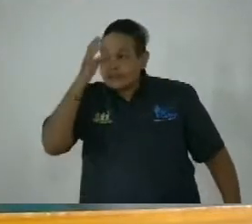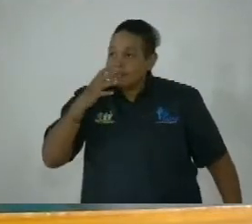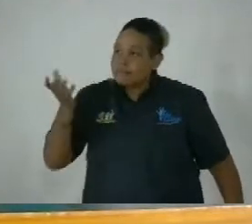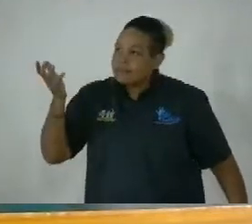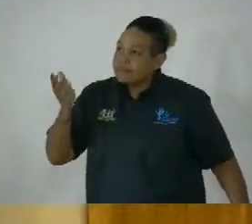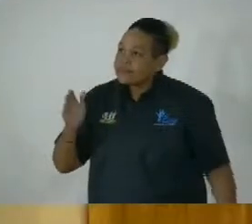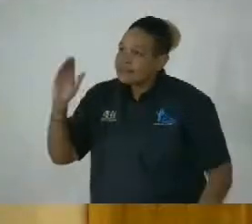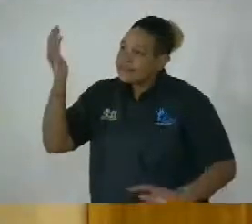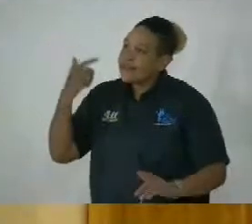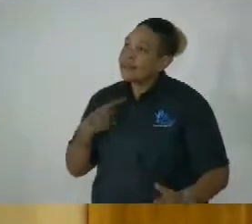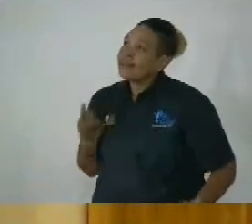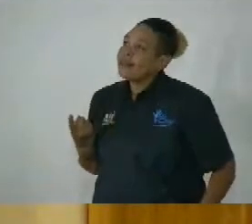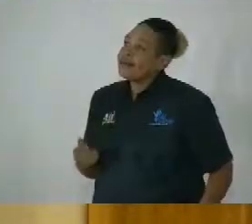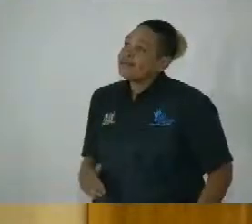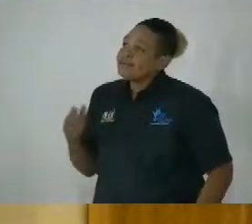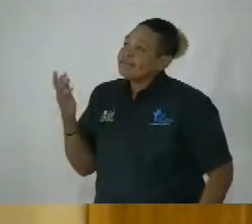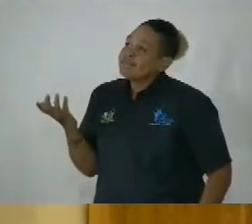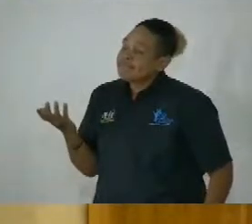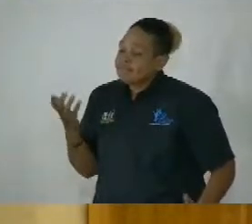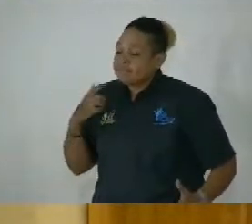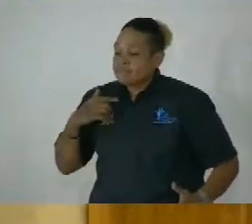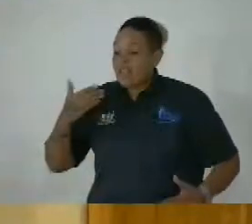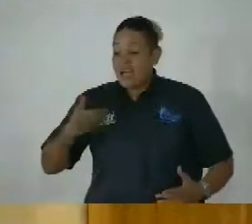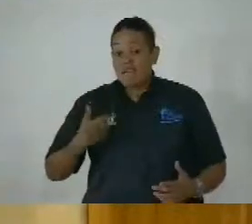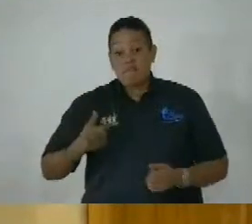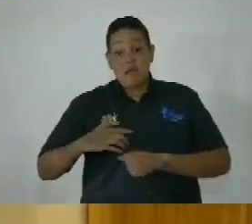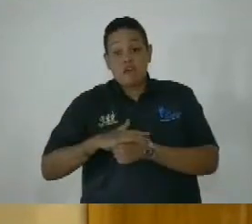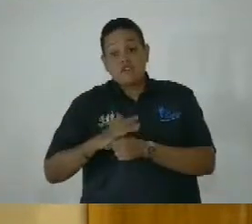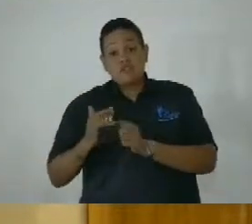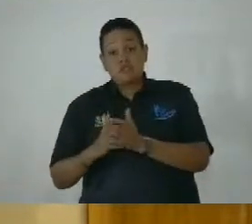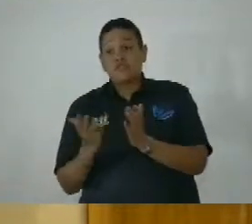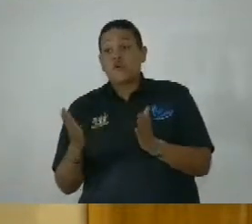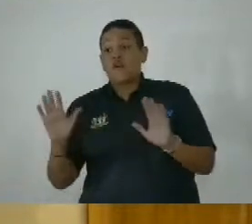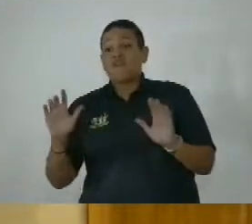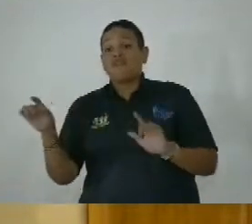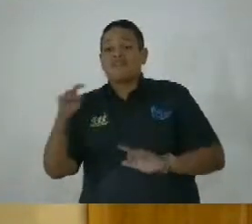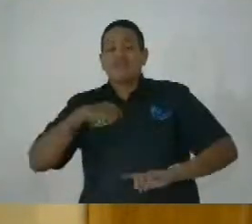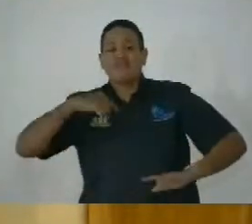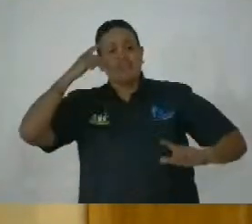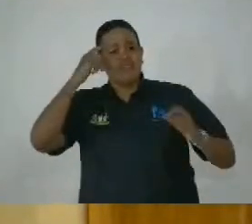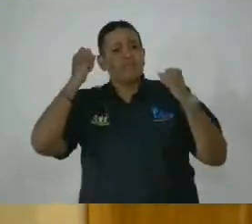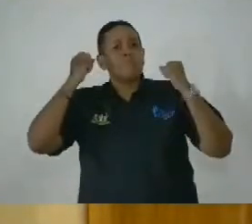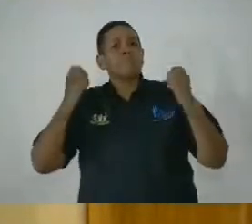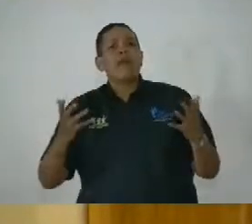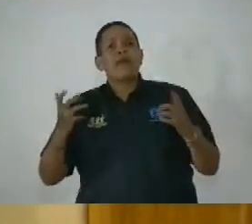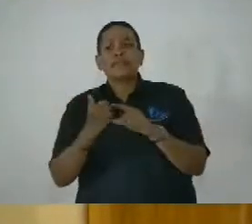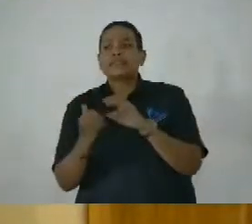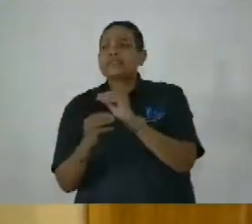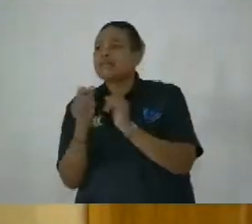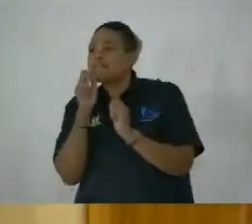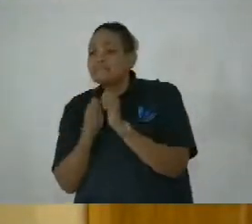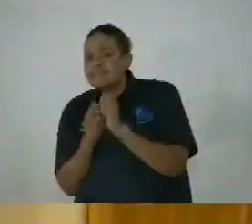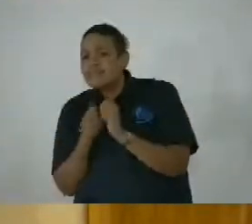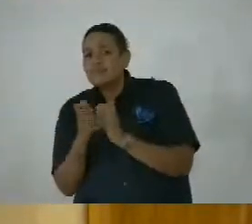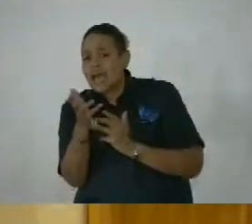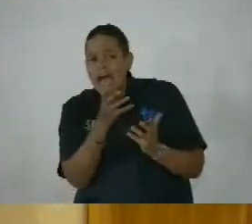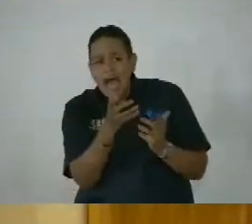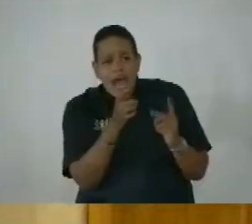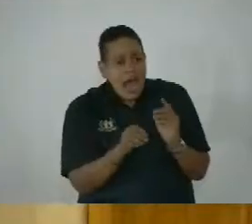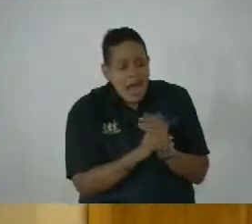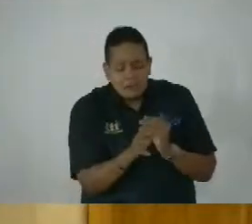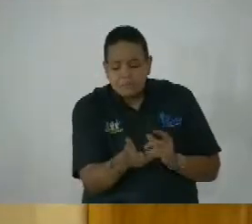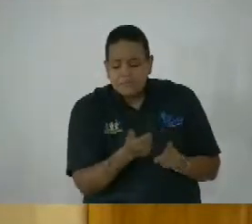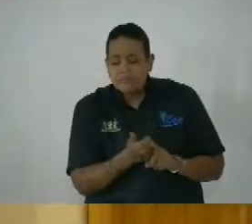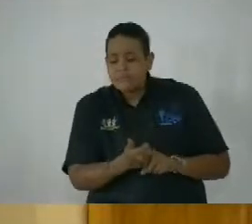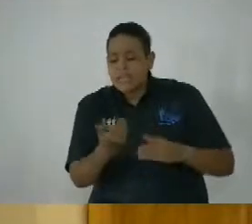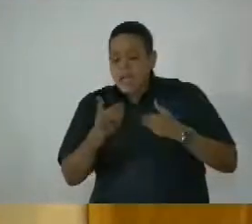serious error. I have them in my constituency. And I think of many. They are difficult to treat.